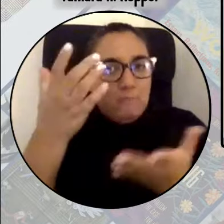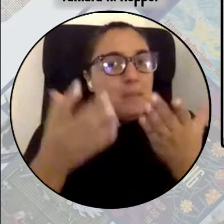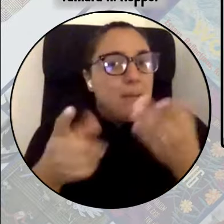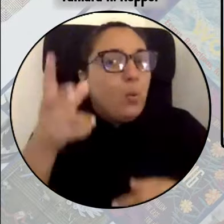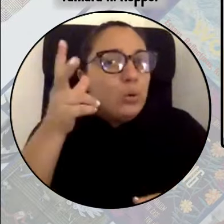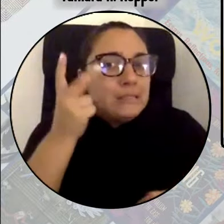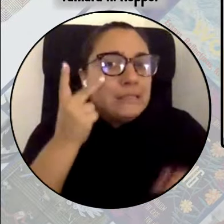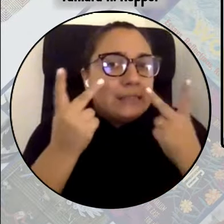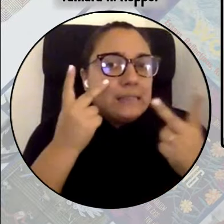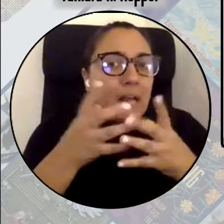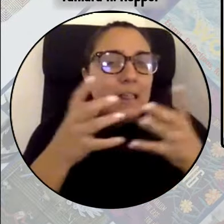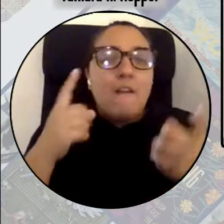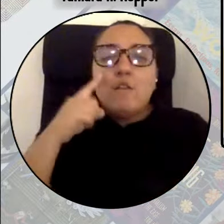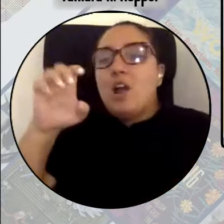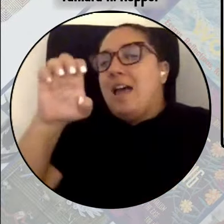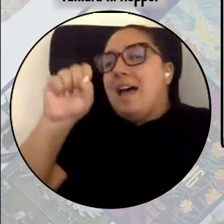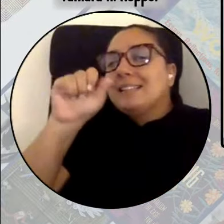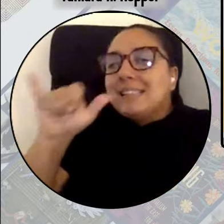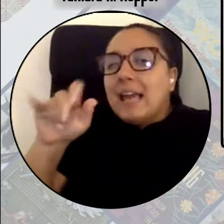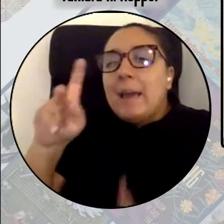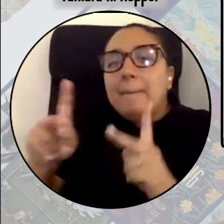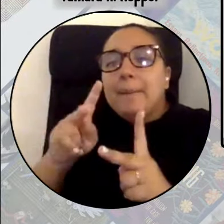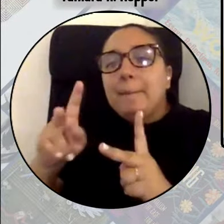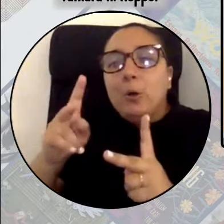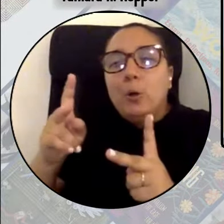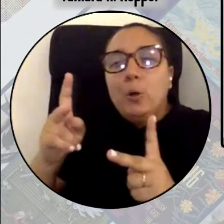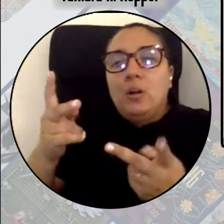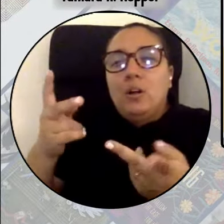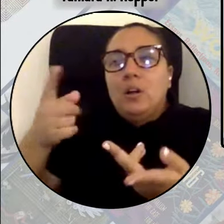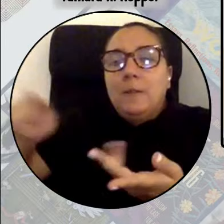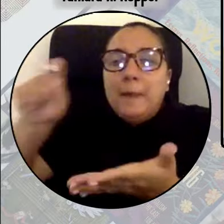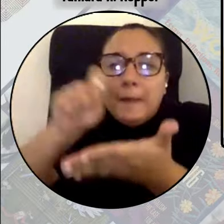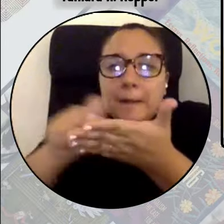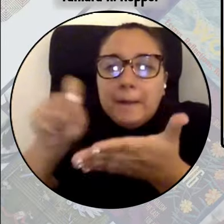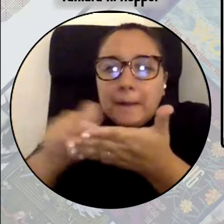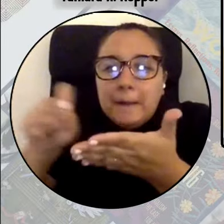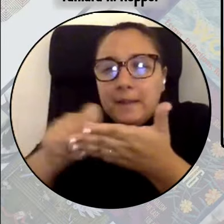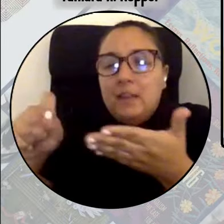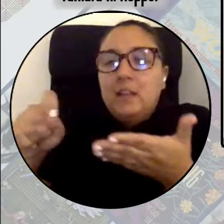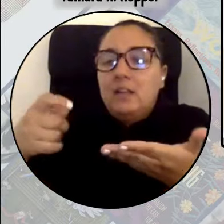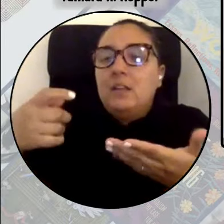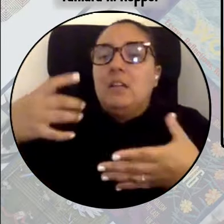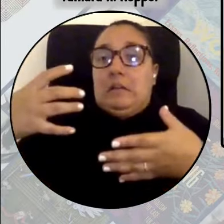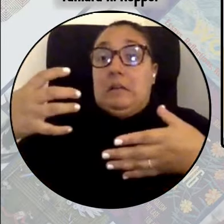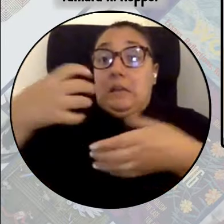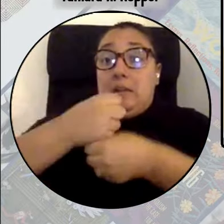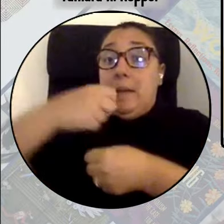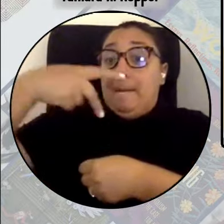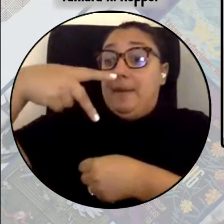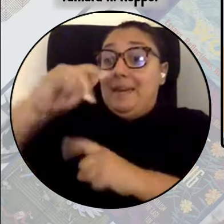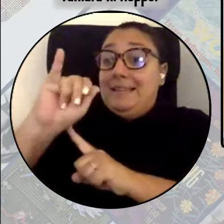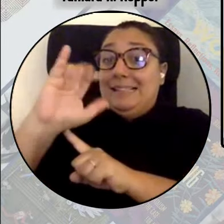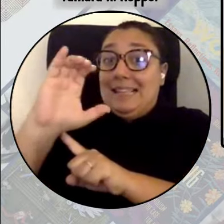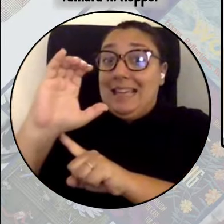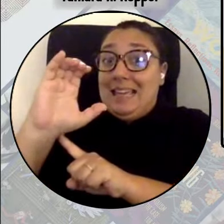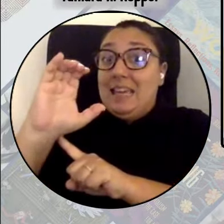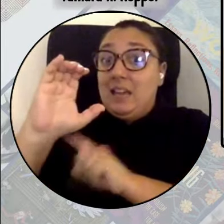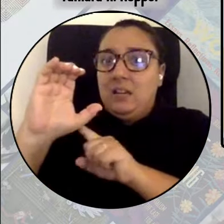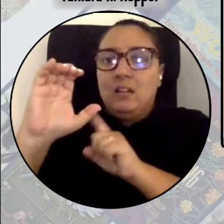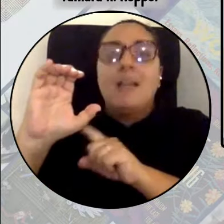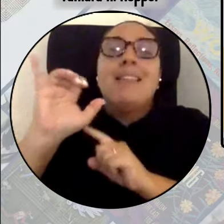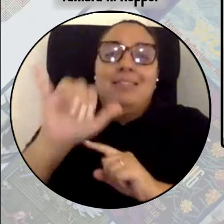in essays or think pieces or on social media, abbreviated as PIC. So when people say the PIC, this is what they're referring